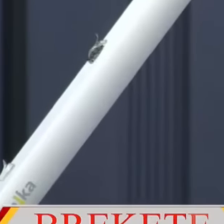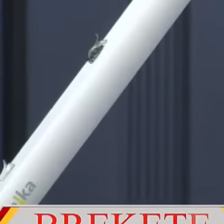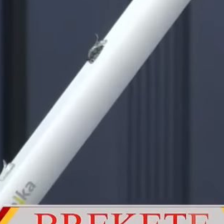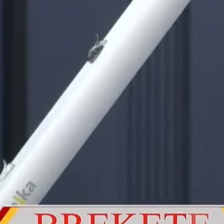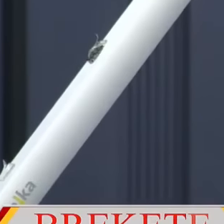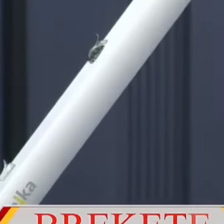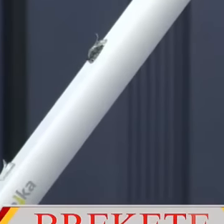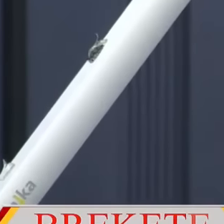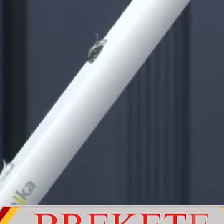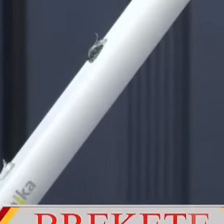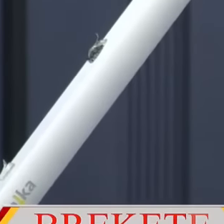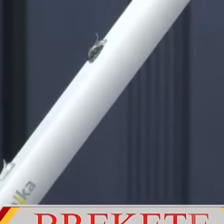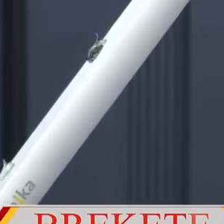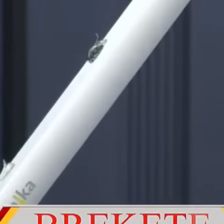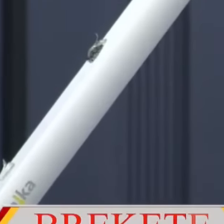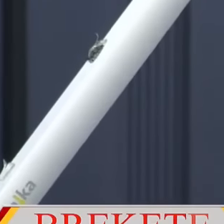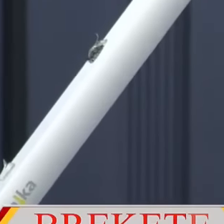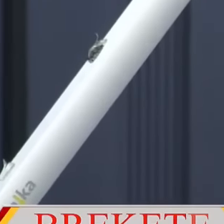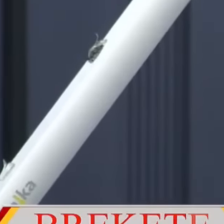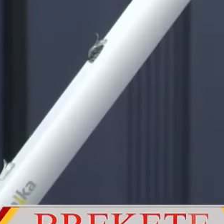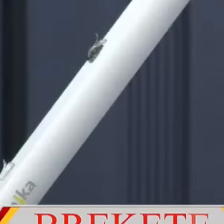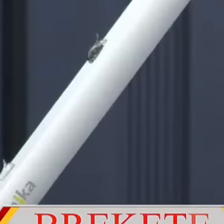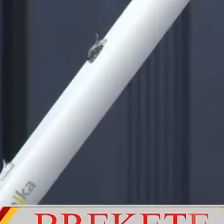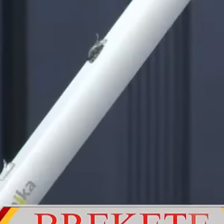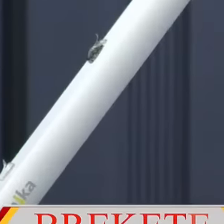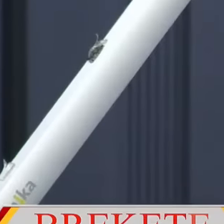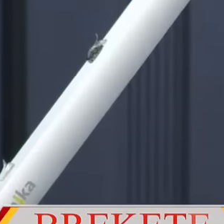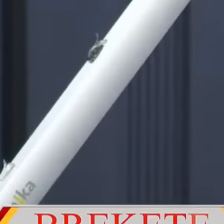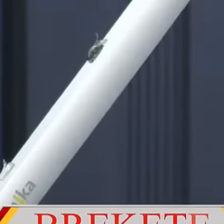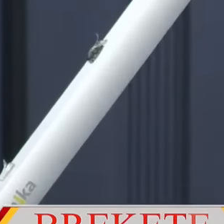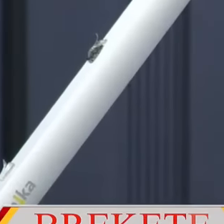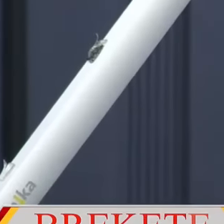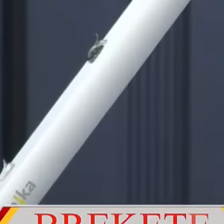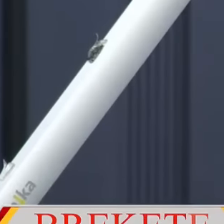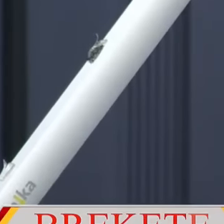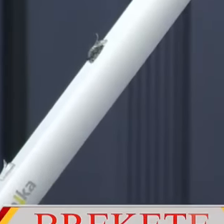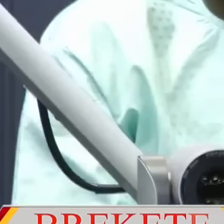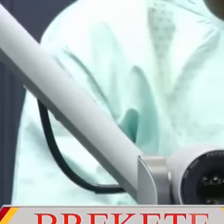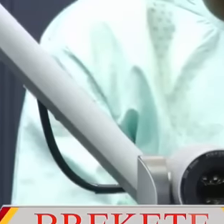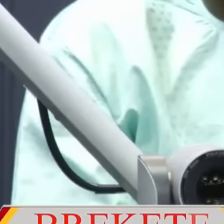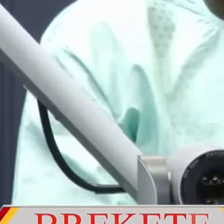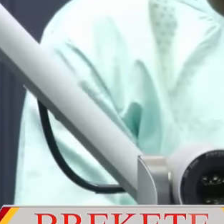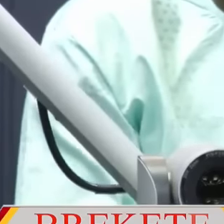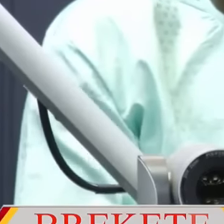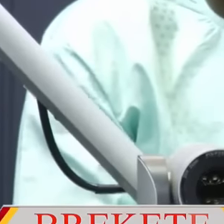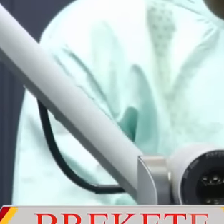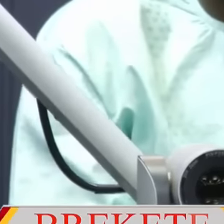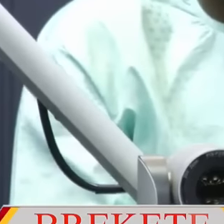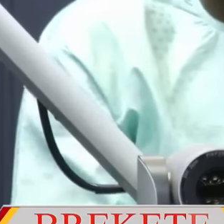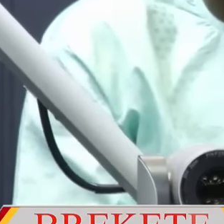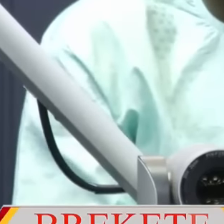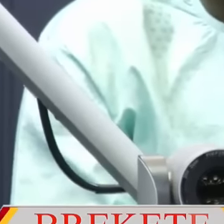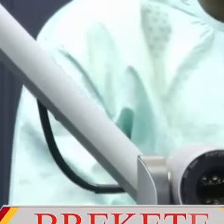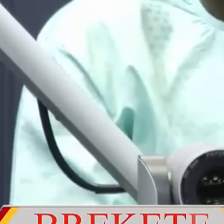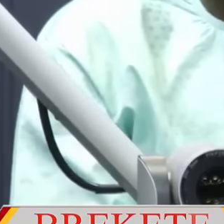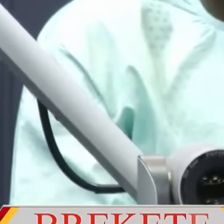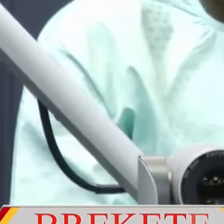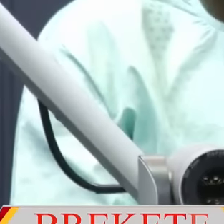lokacin da ka buga mata waya kace mata ai cikin mutanen nan ma da aka kai bursuna guda ya